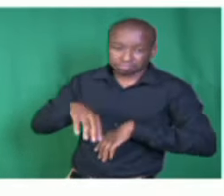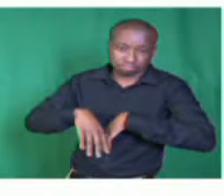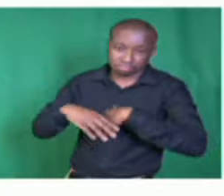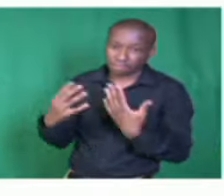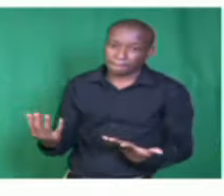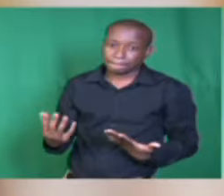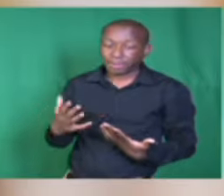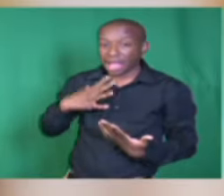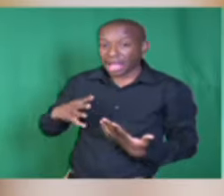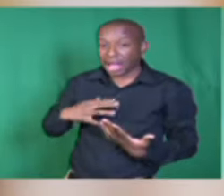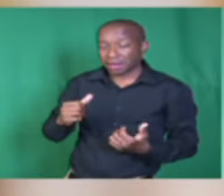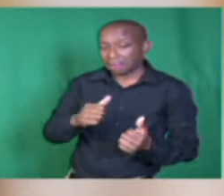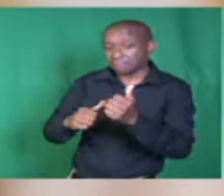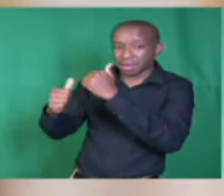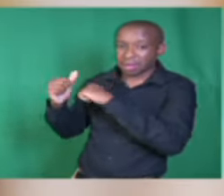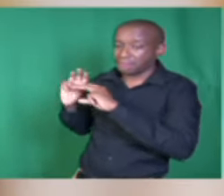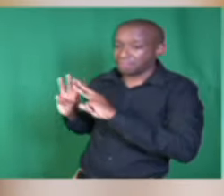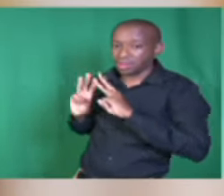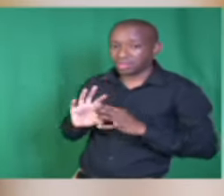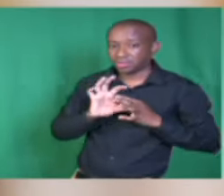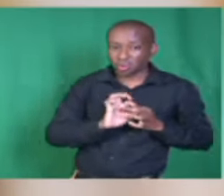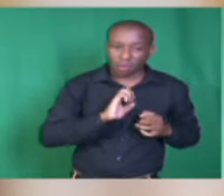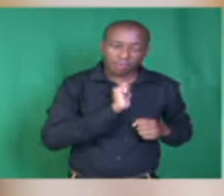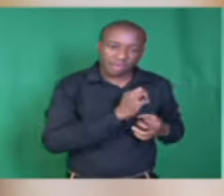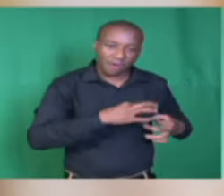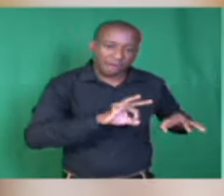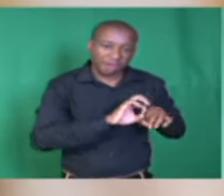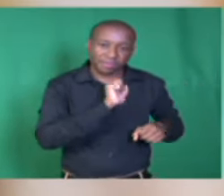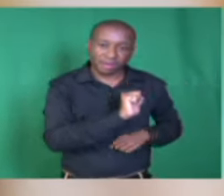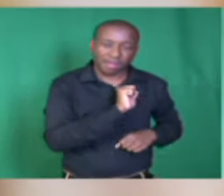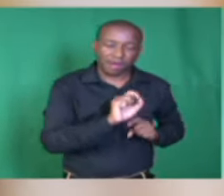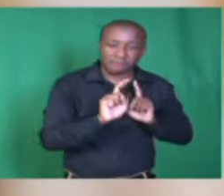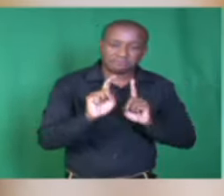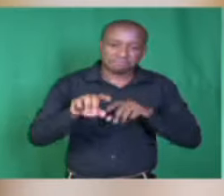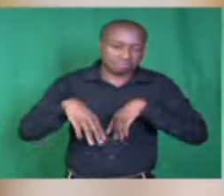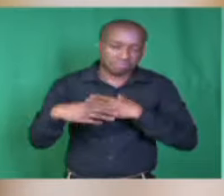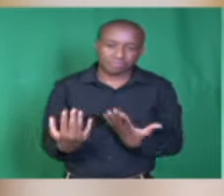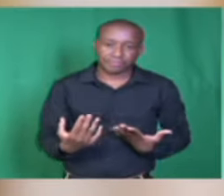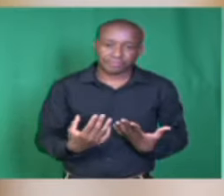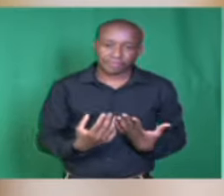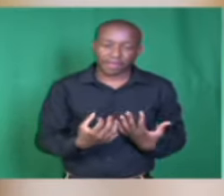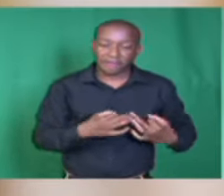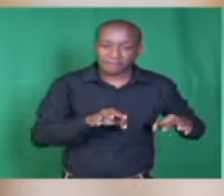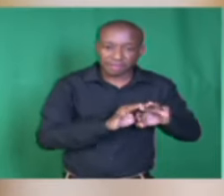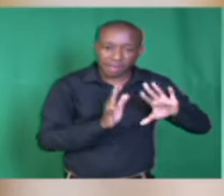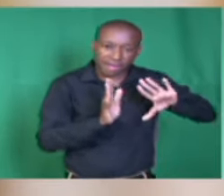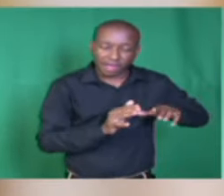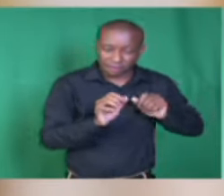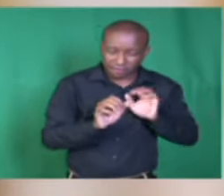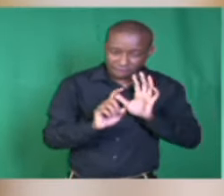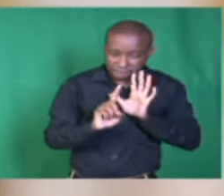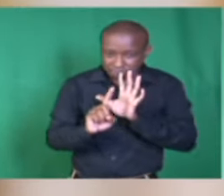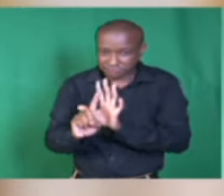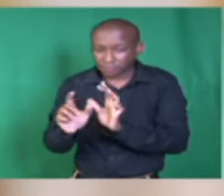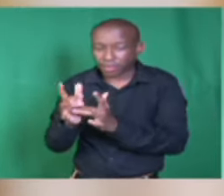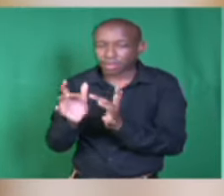Some will go back to Galilee. Some will go back to their families which they left to follow Jesus Christ. And